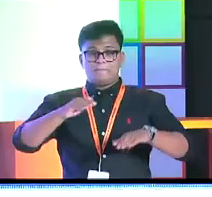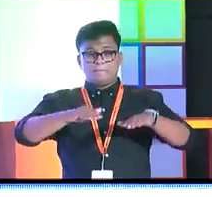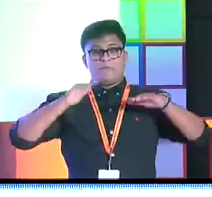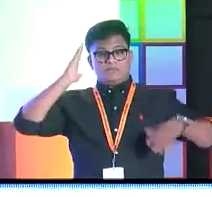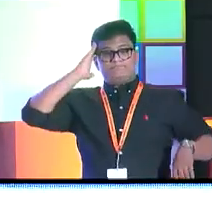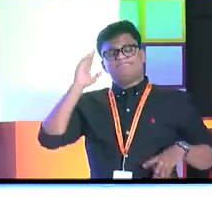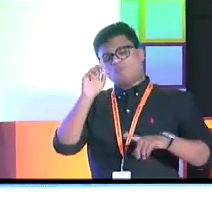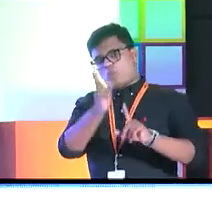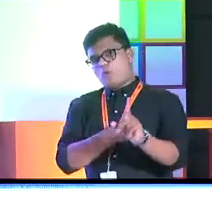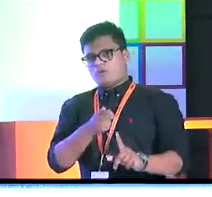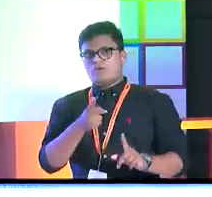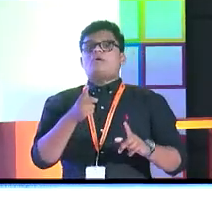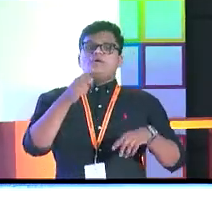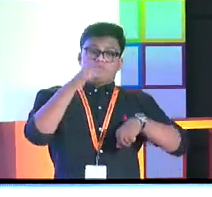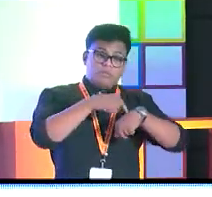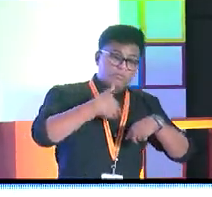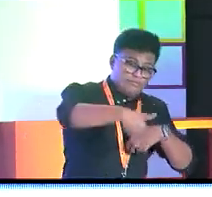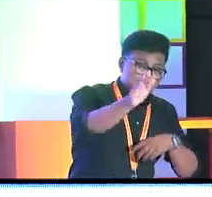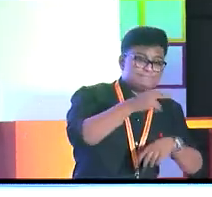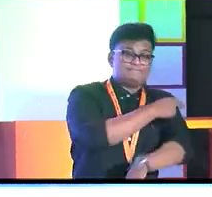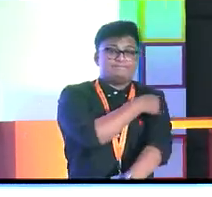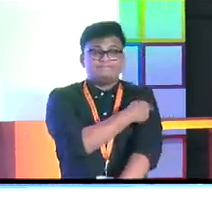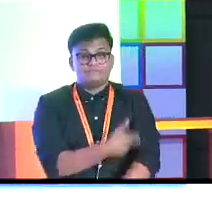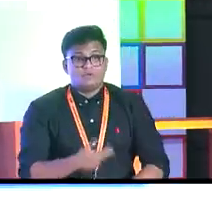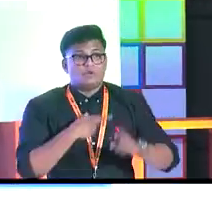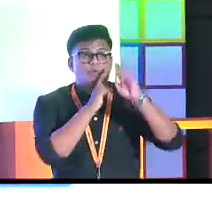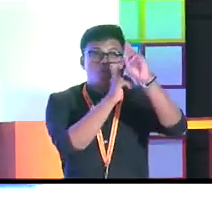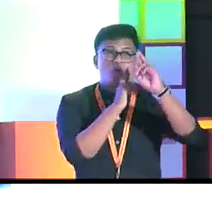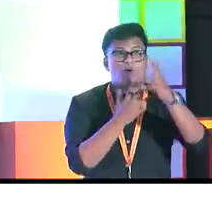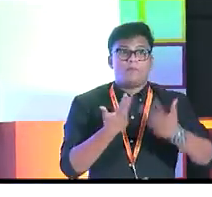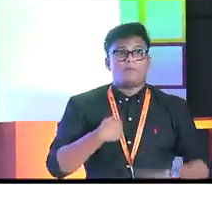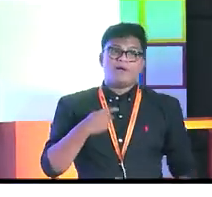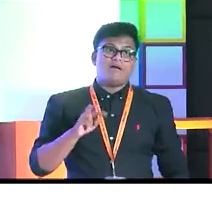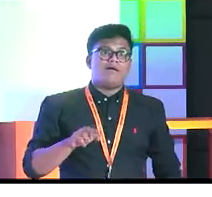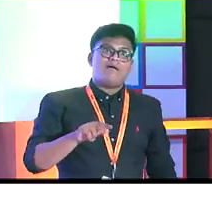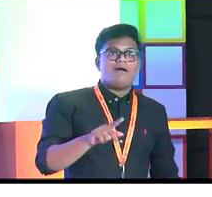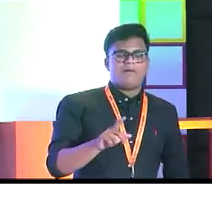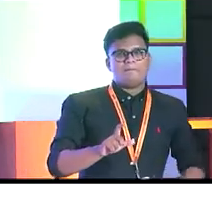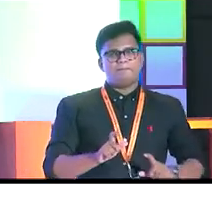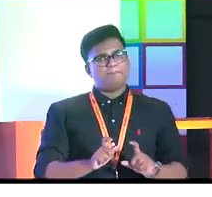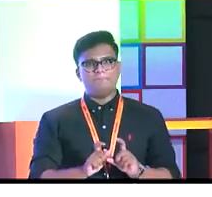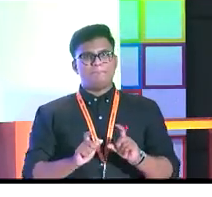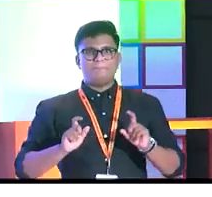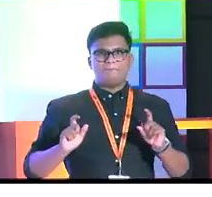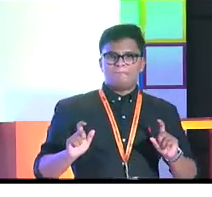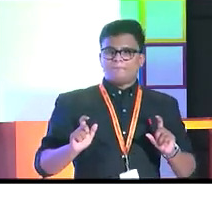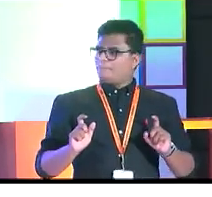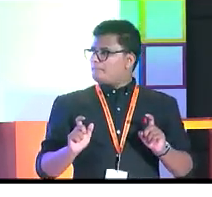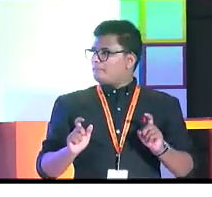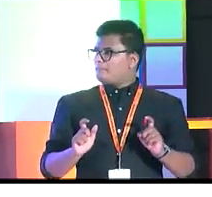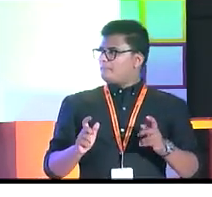Every time I used to go to the hospital in hope that I'll be able to walk, I was again admitted in the